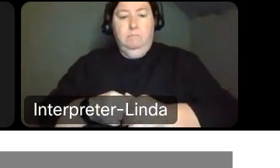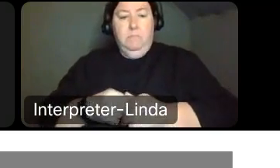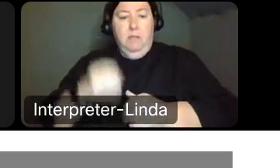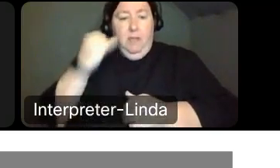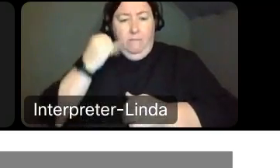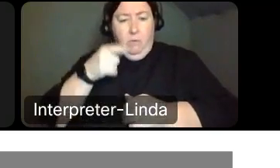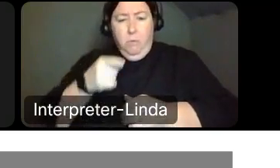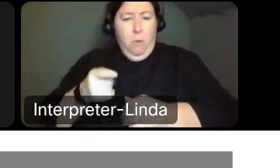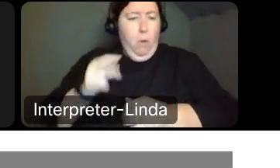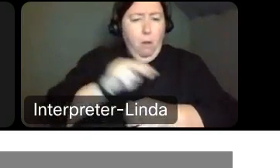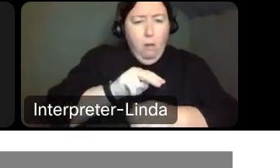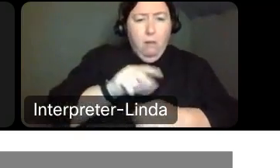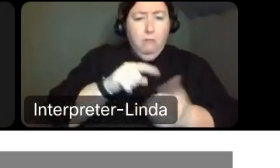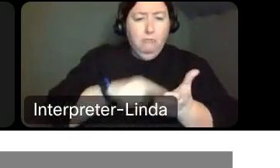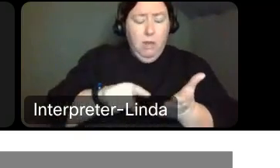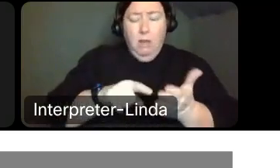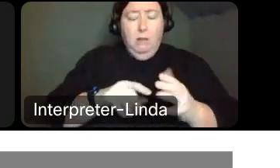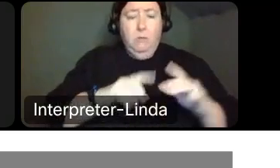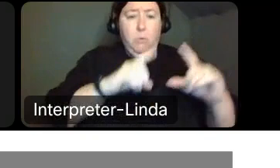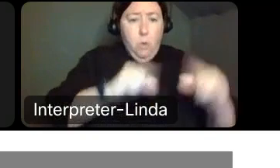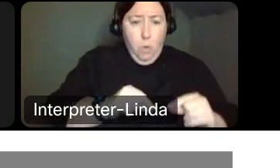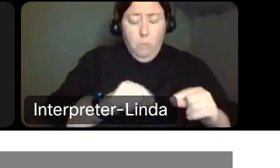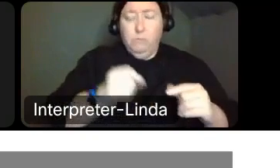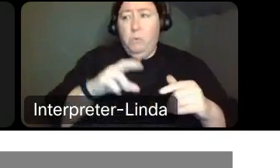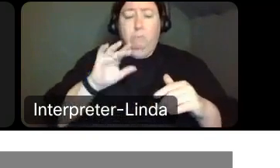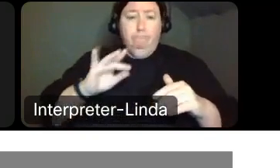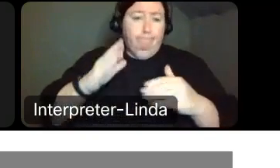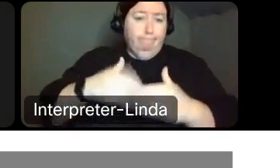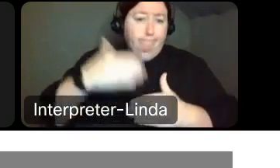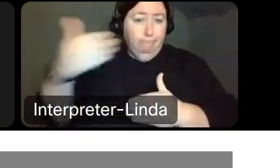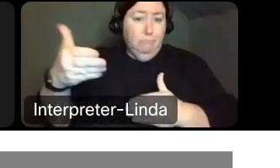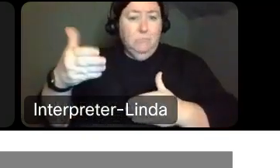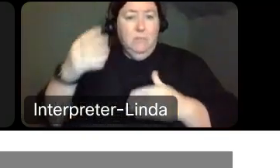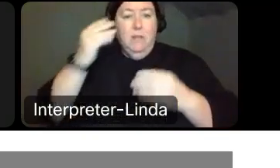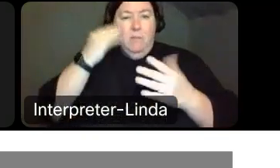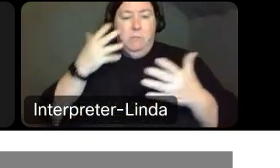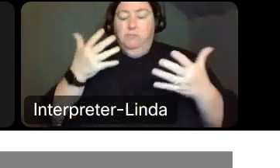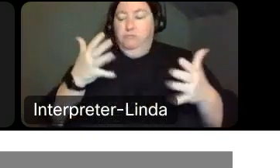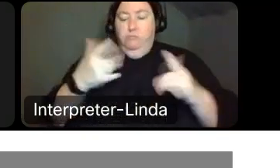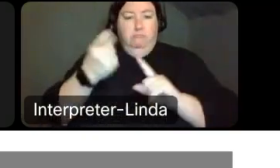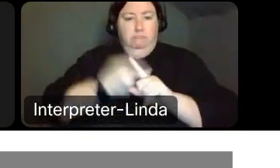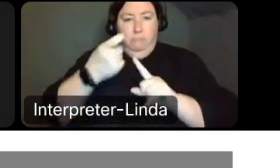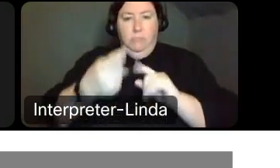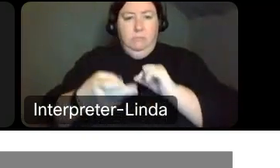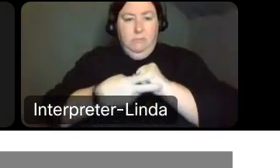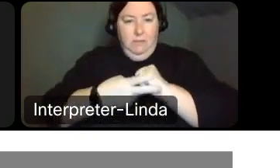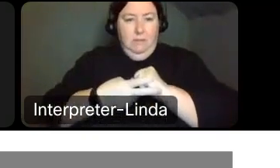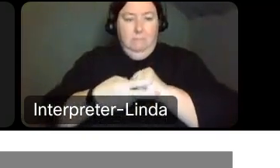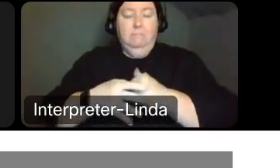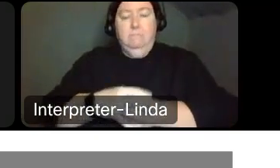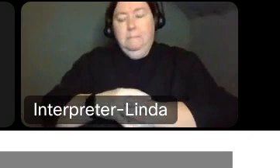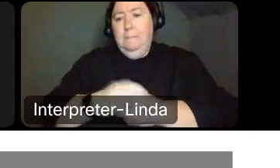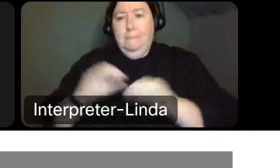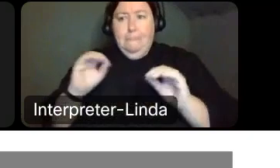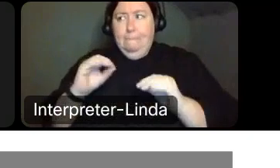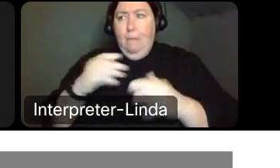items and you close or you go to the next page, that information is saved. If there is never any concern that